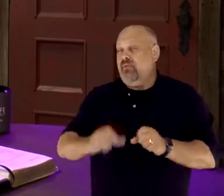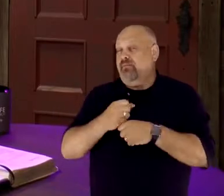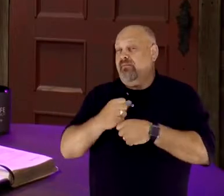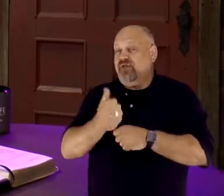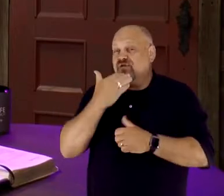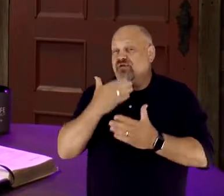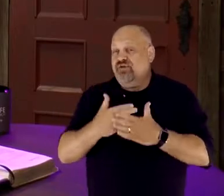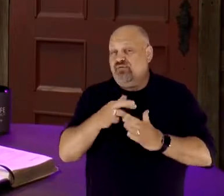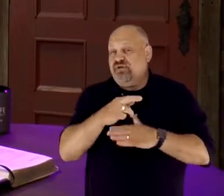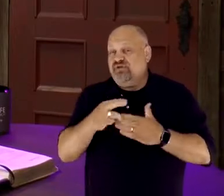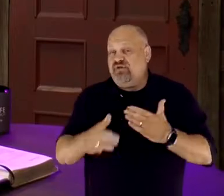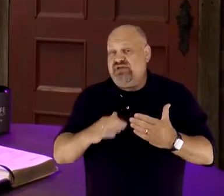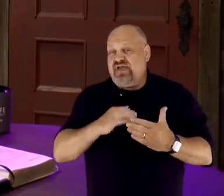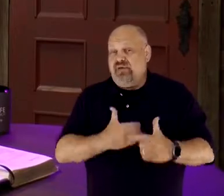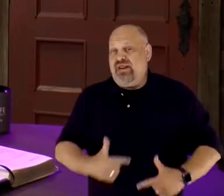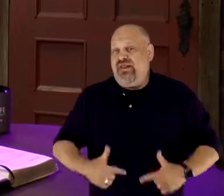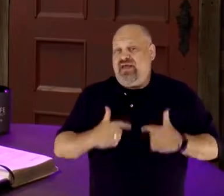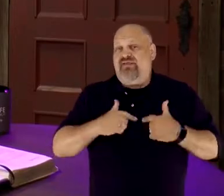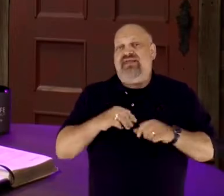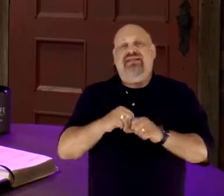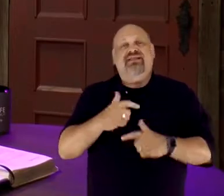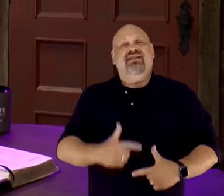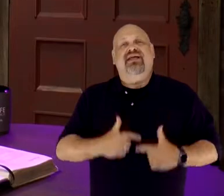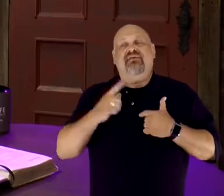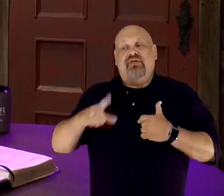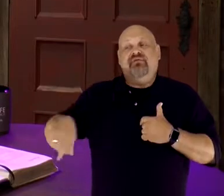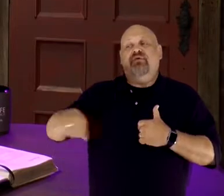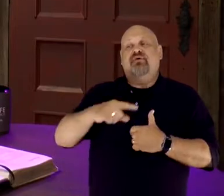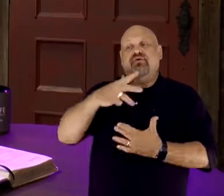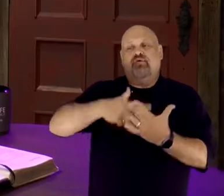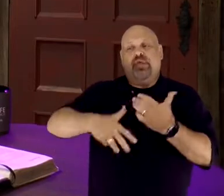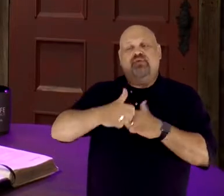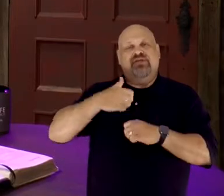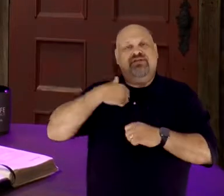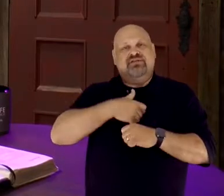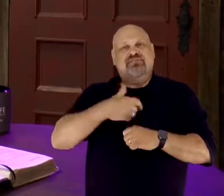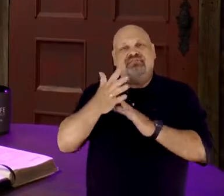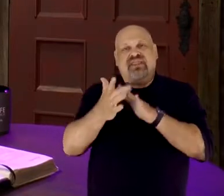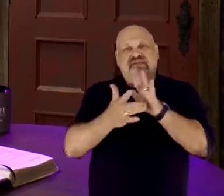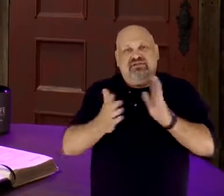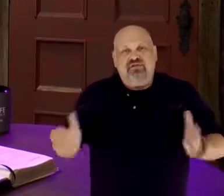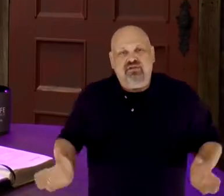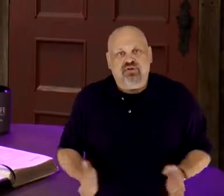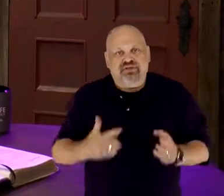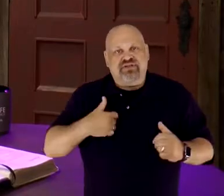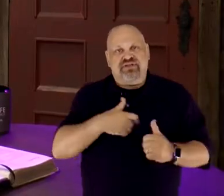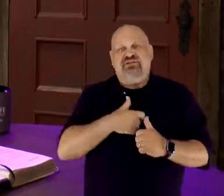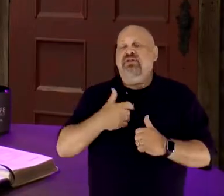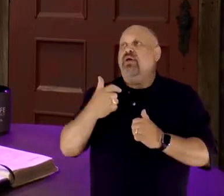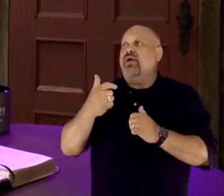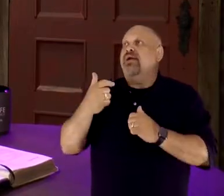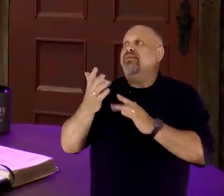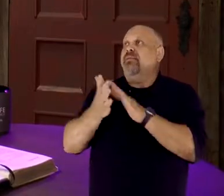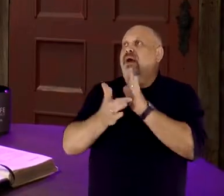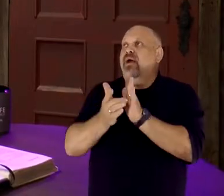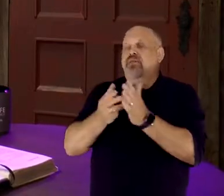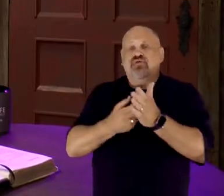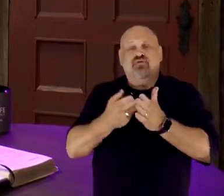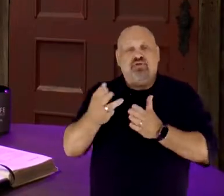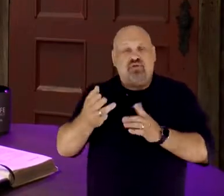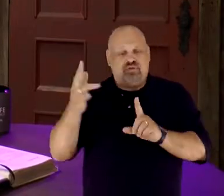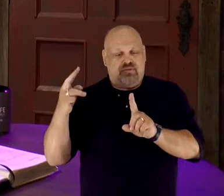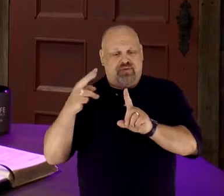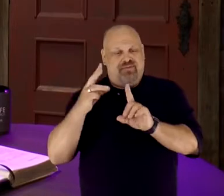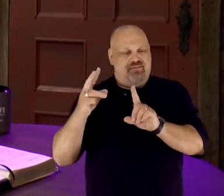results in our lives and in the lives of those around us. Jesus encourages us to apply the truth of the Bible in